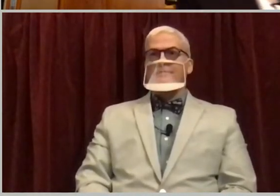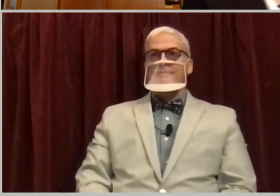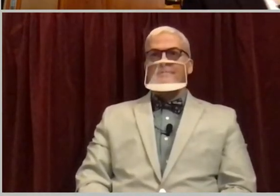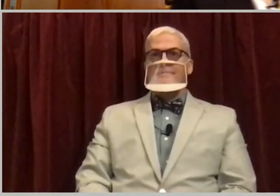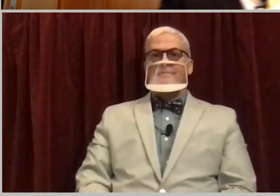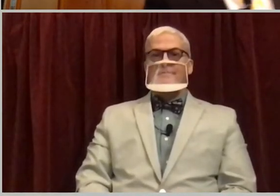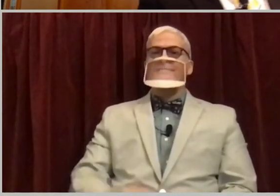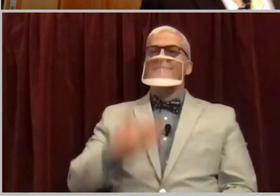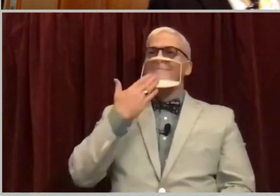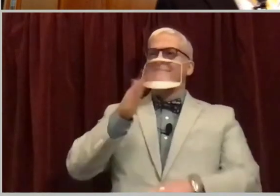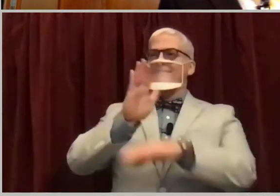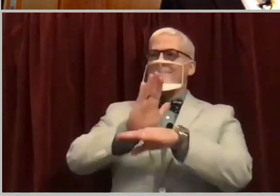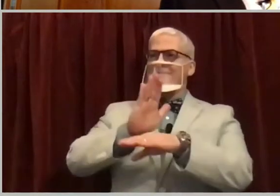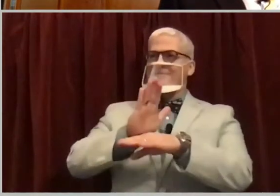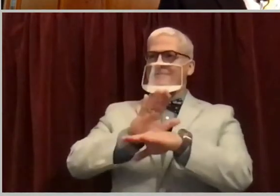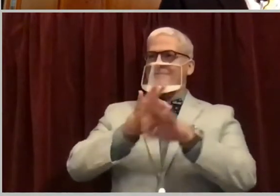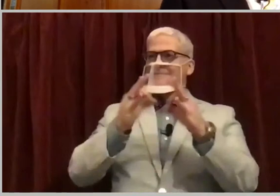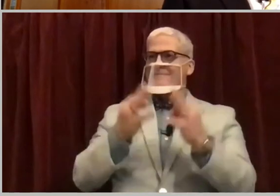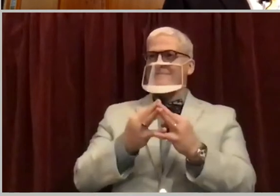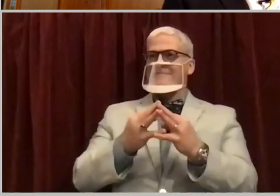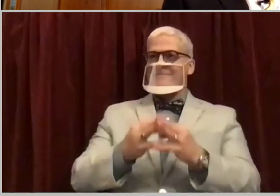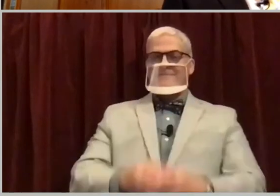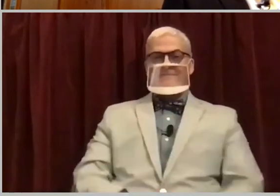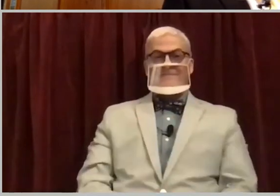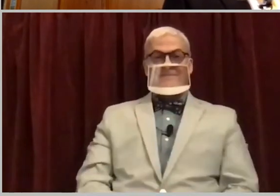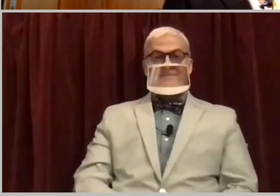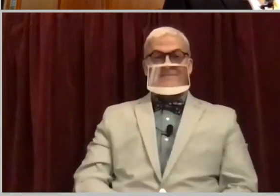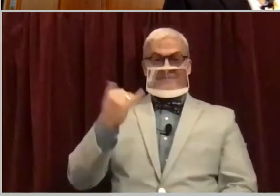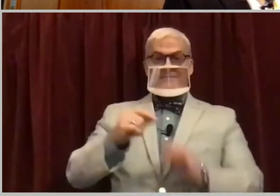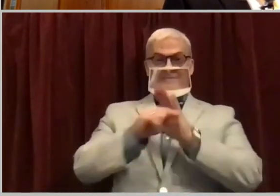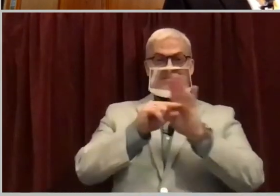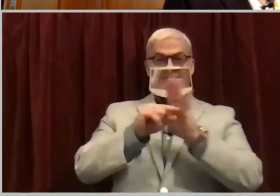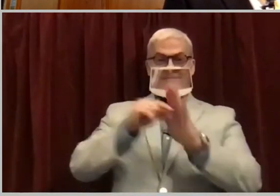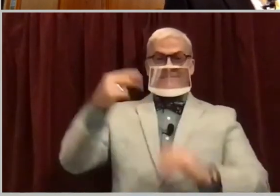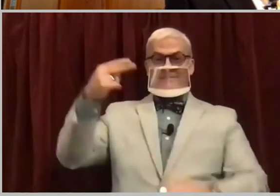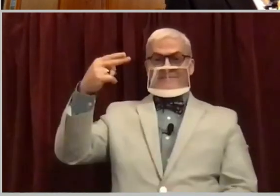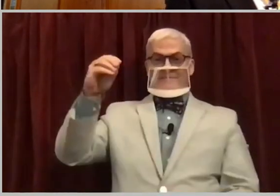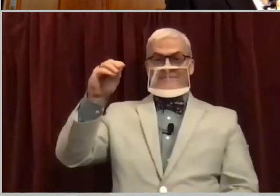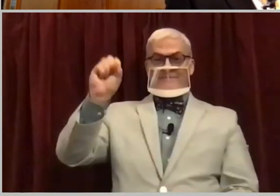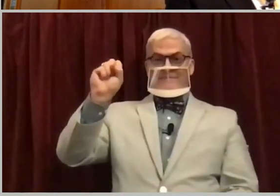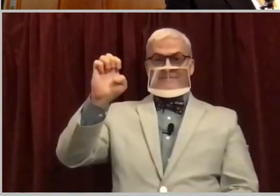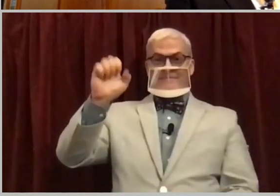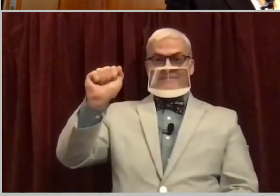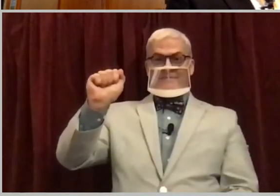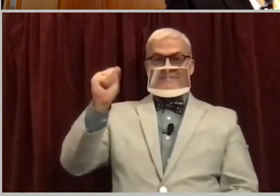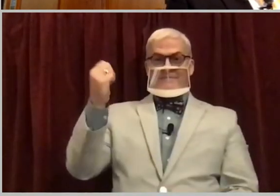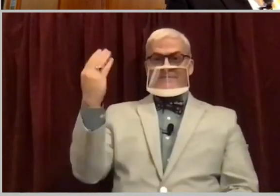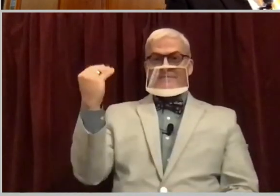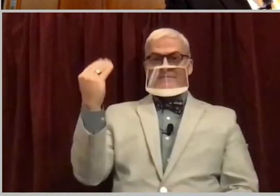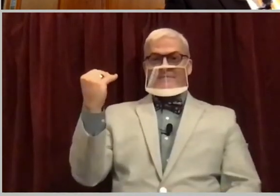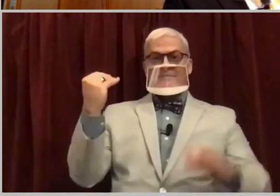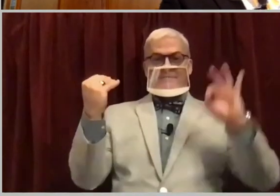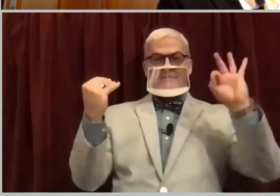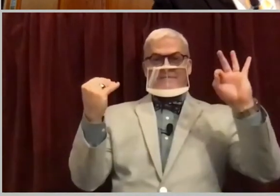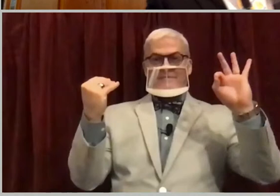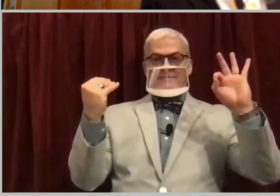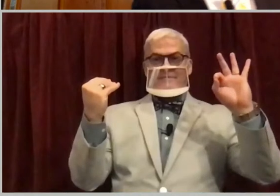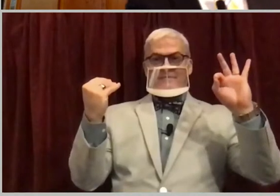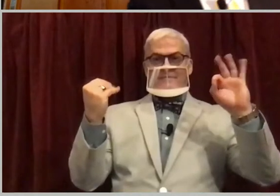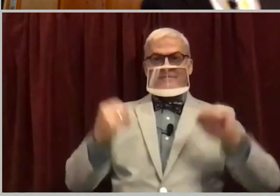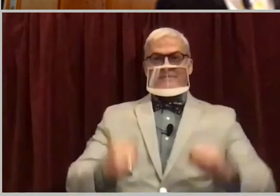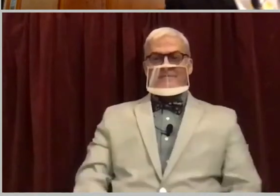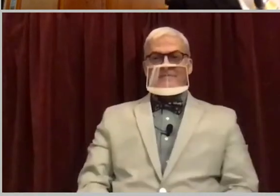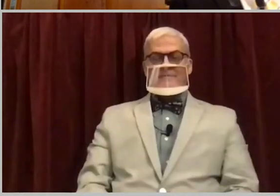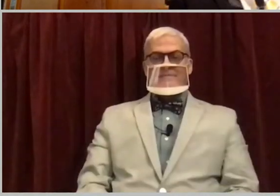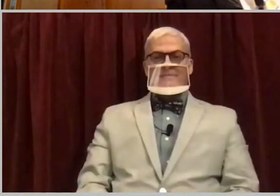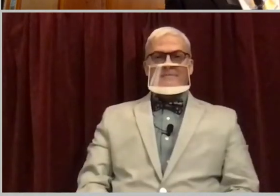Good afternoon, family. Today's scripture reading will be coming from Hosea, from the New King